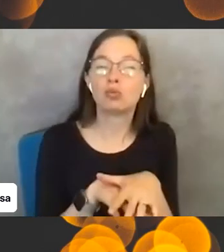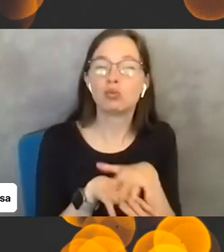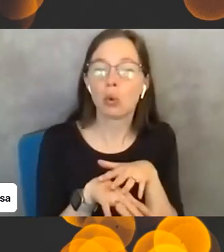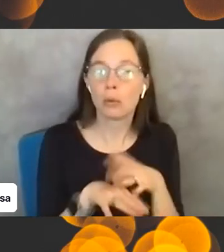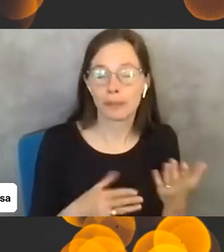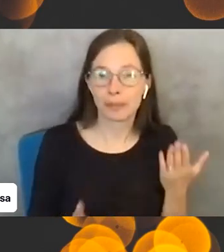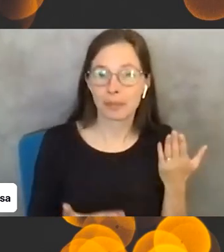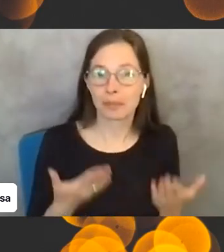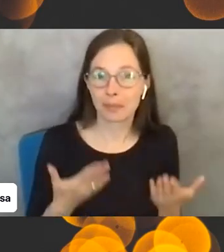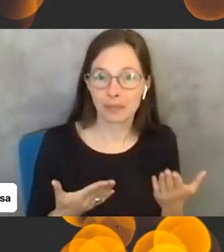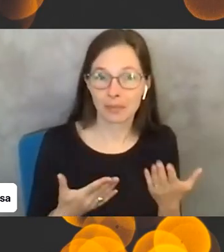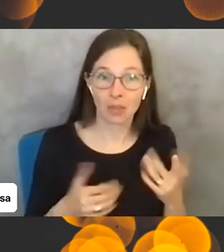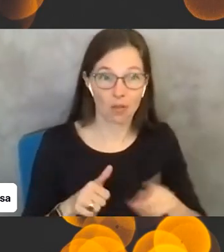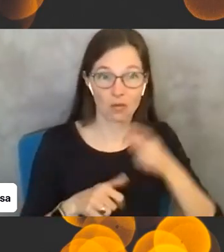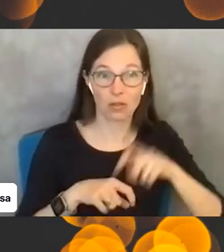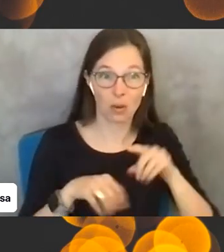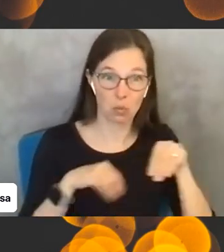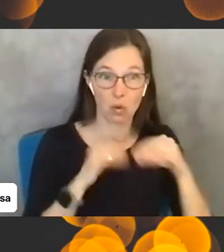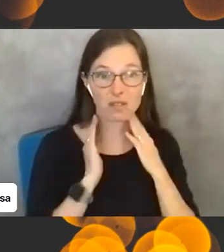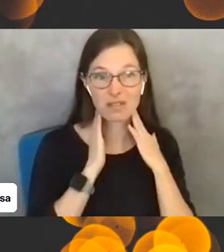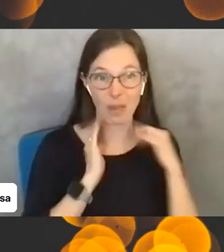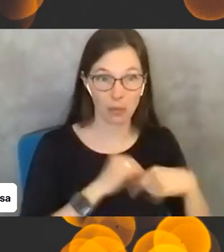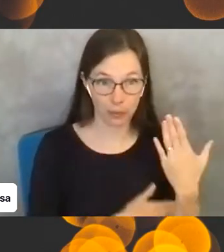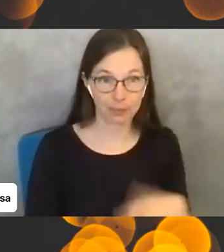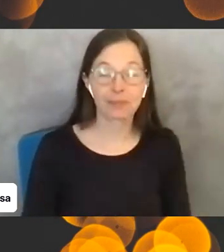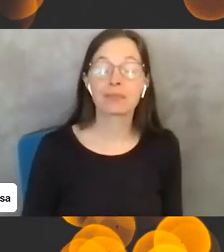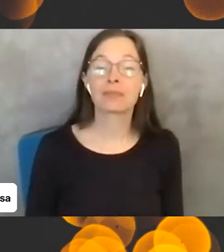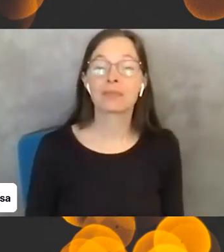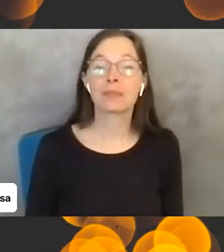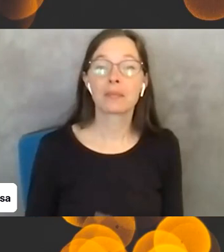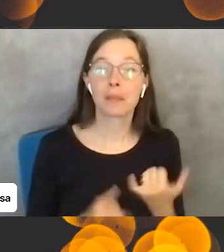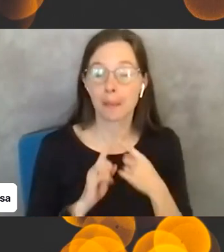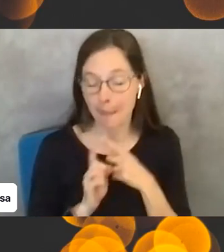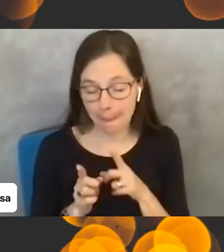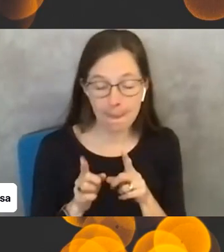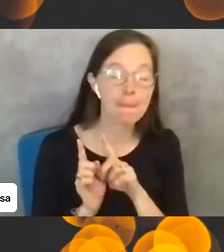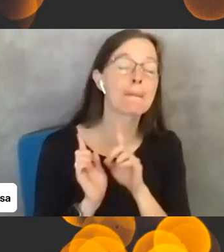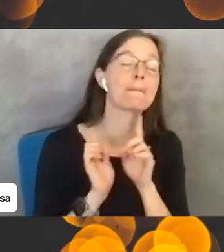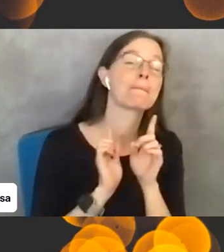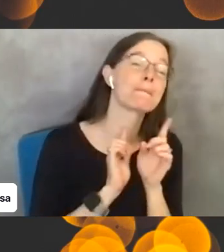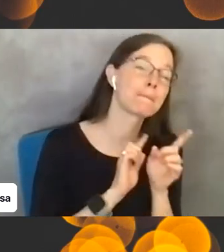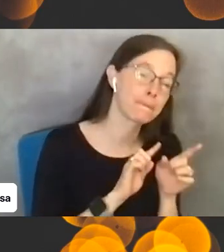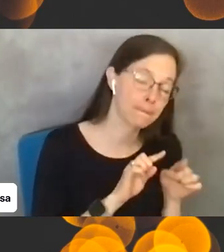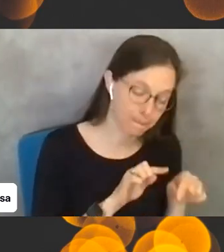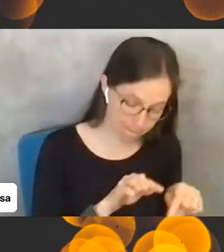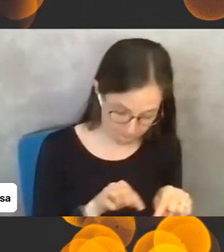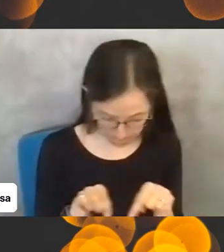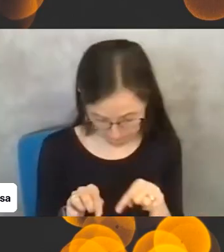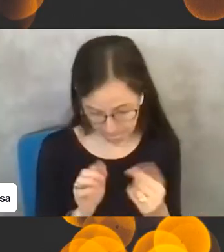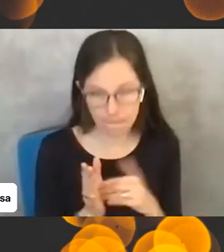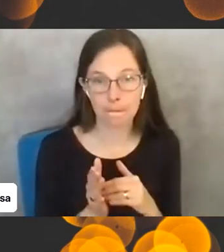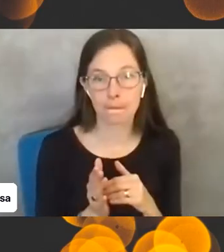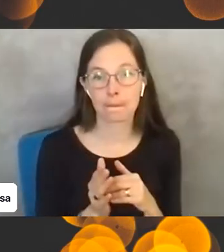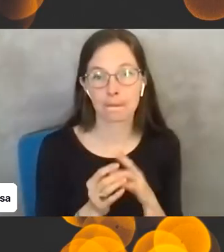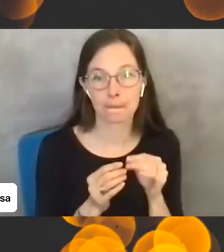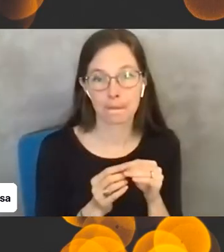the first time you move your neck, and then go back into the middle and roll to